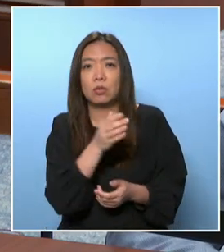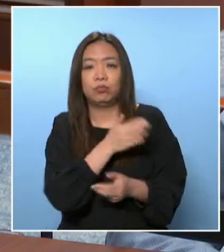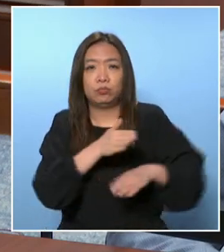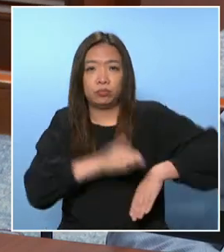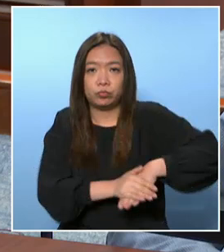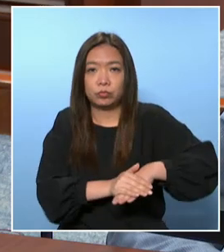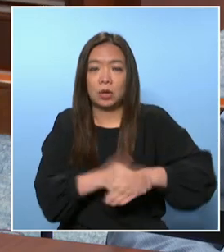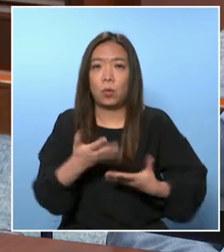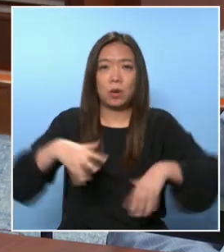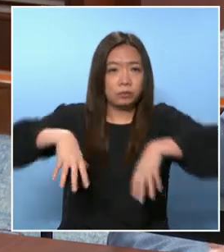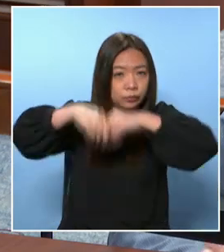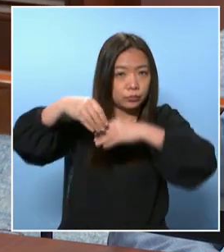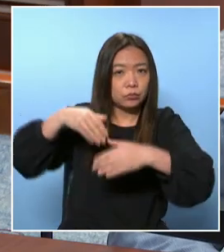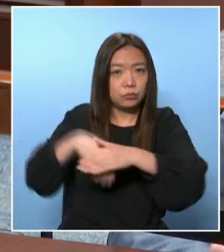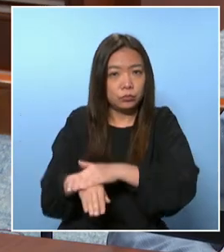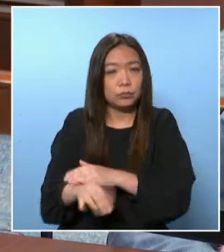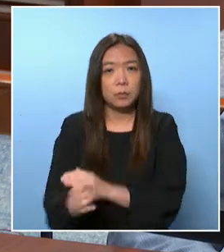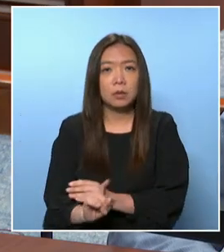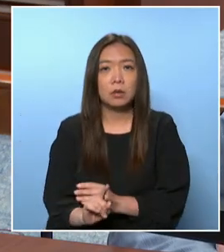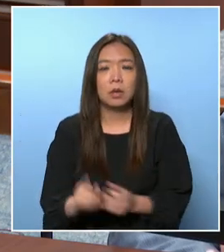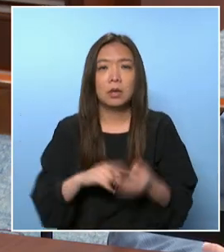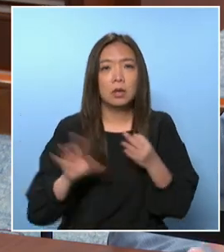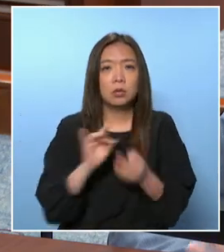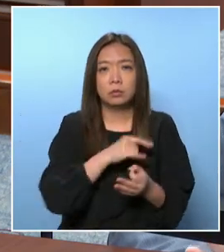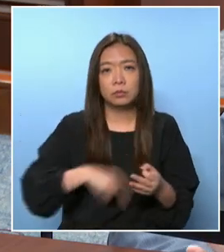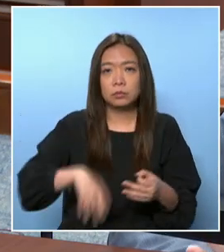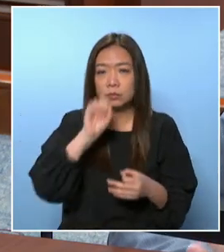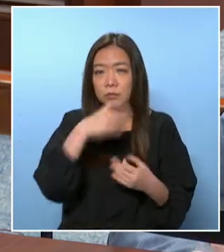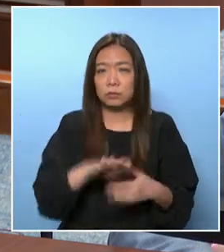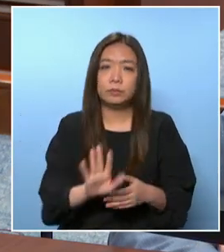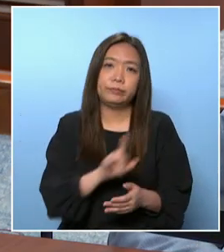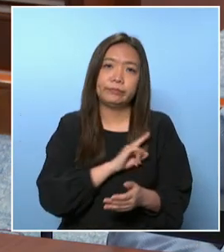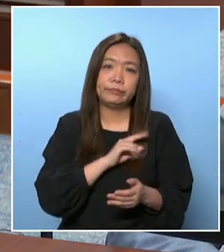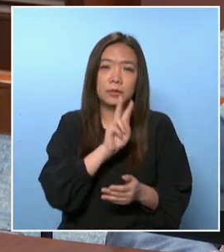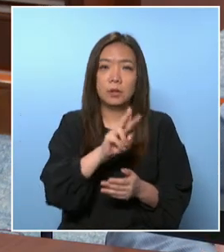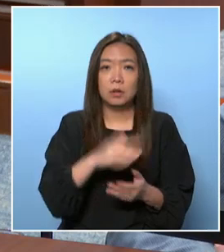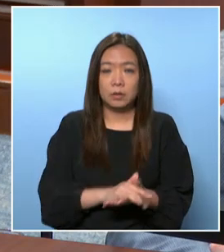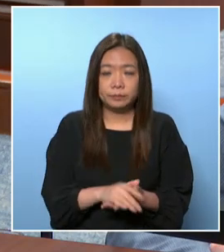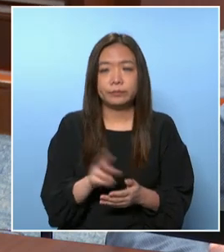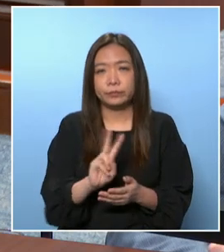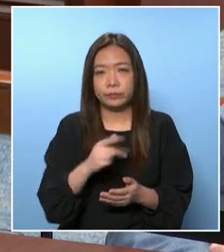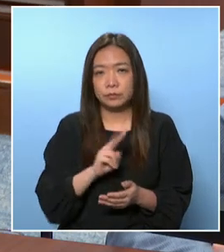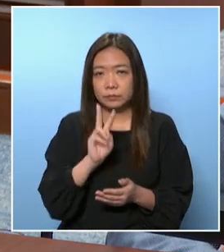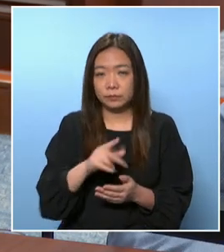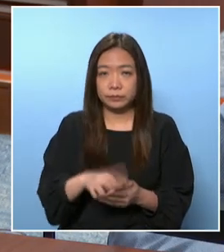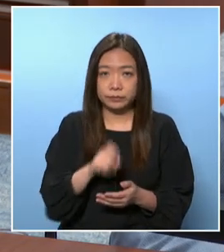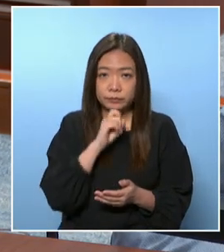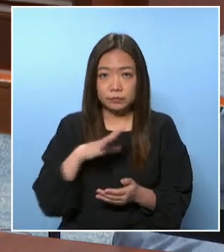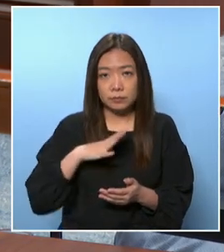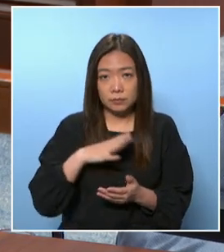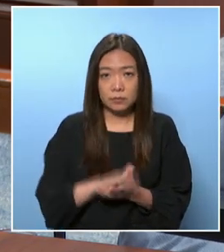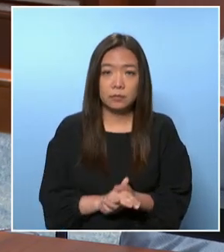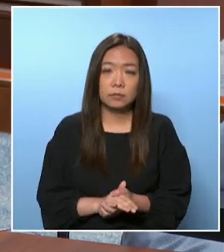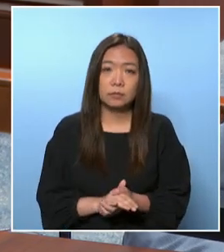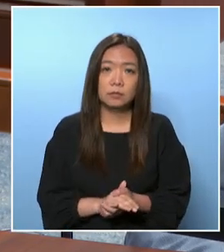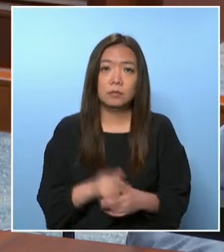Now, regarding the AMD, who's going to be holding the document, Mr. Zhong raised all these scenarios. I've